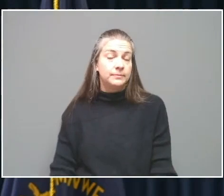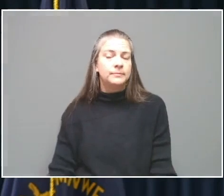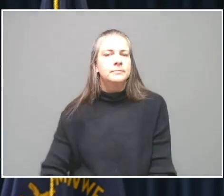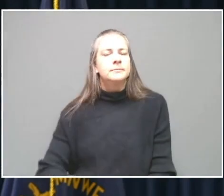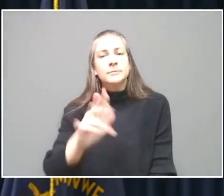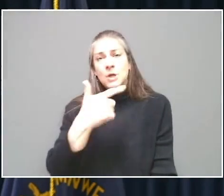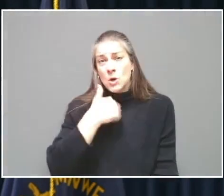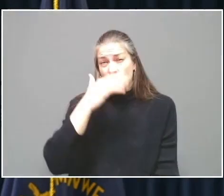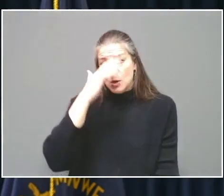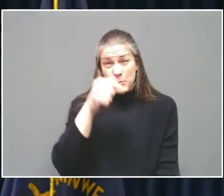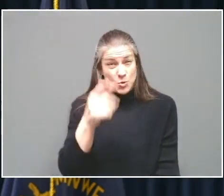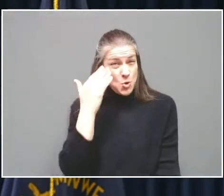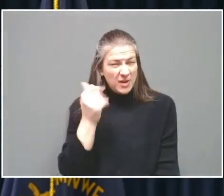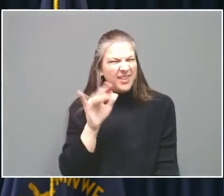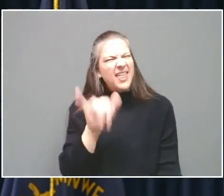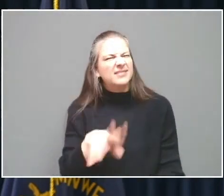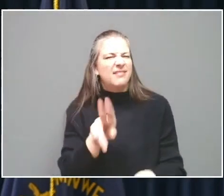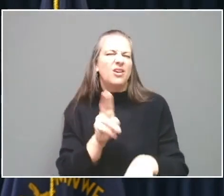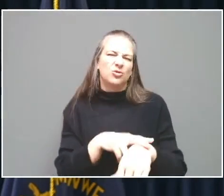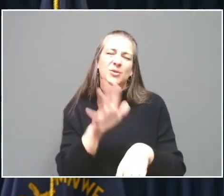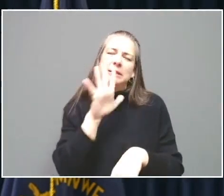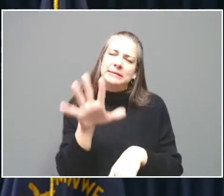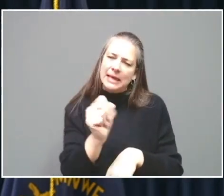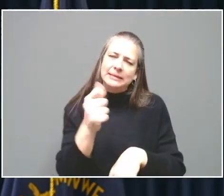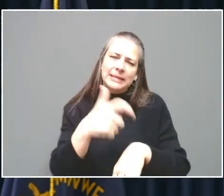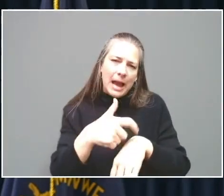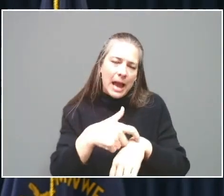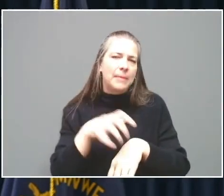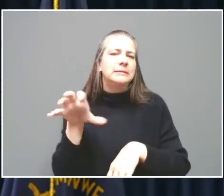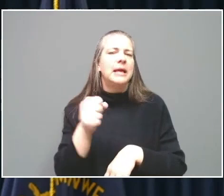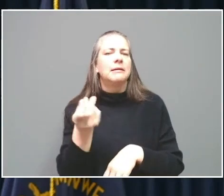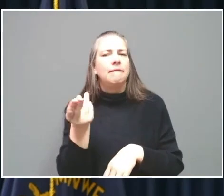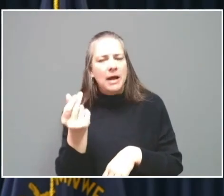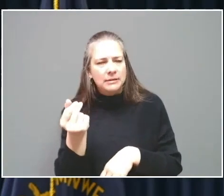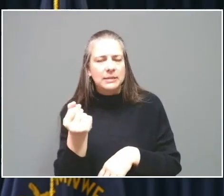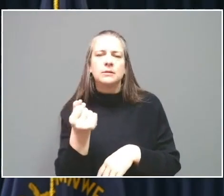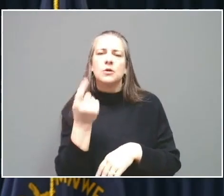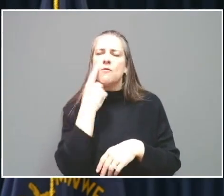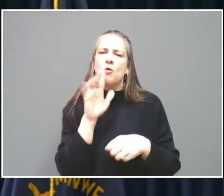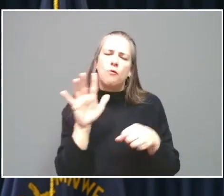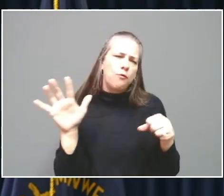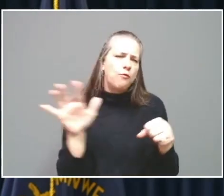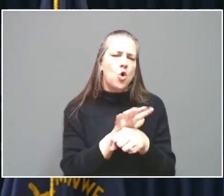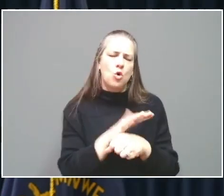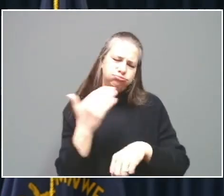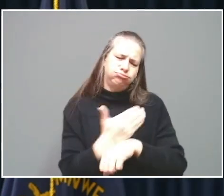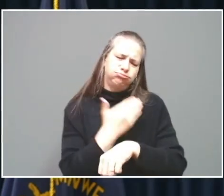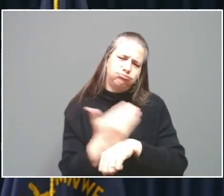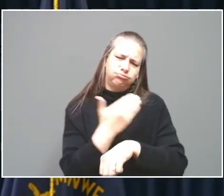that's pretty natural. It takes significant time and funding to do a full rebuild, the types of which can